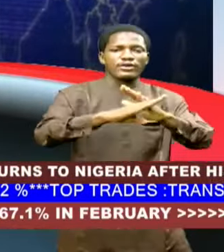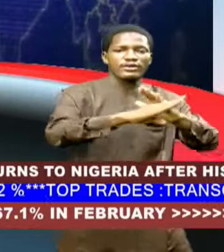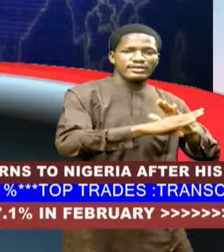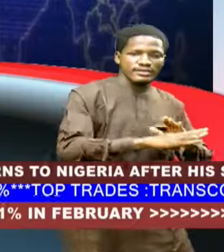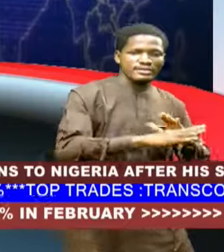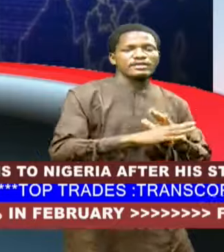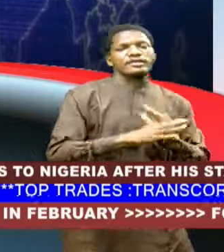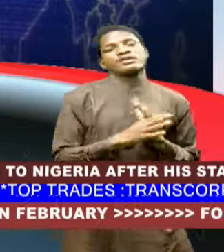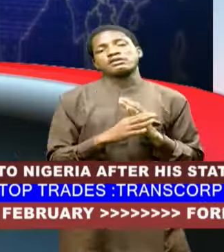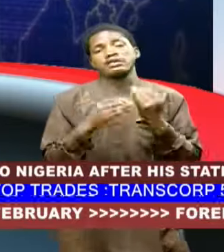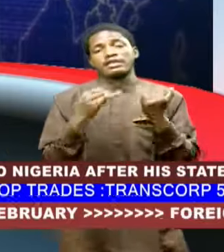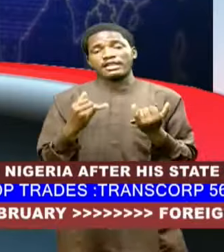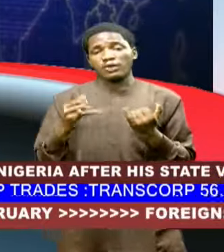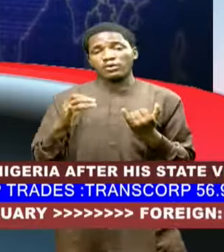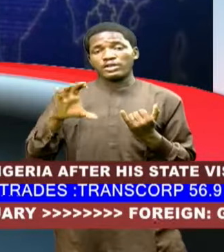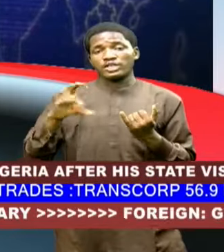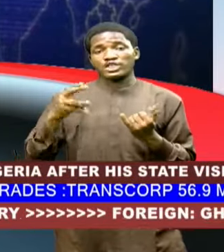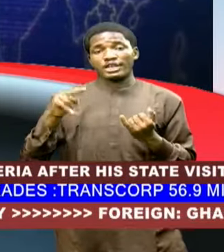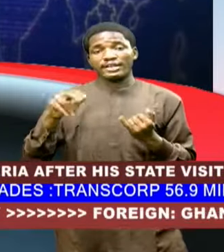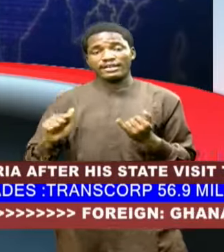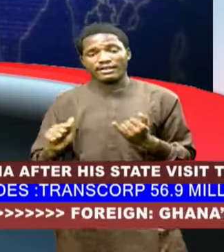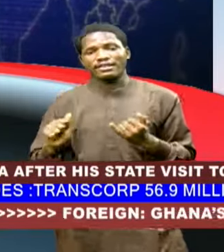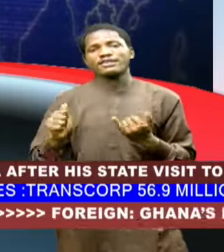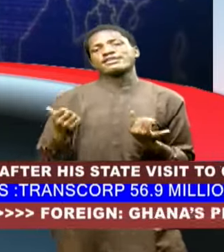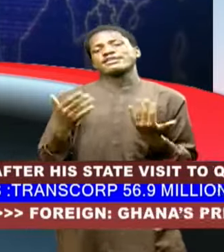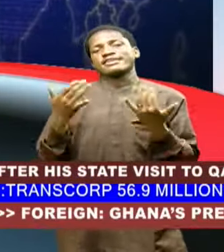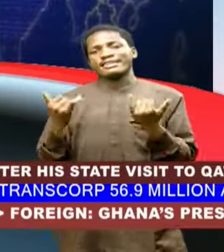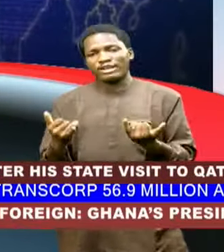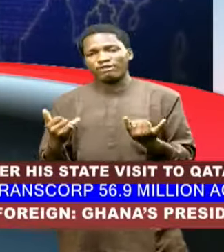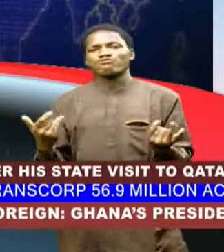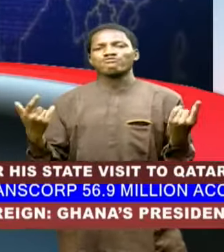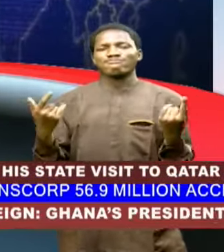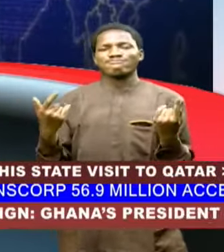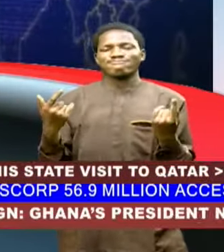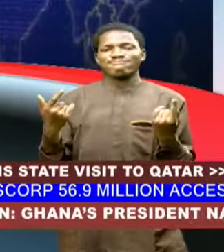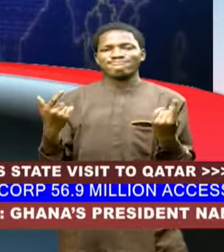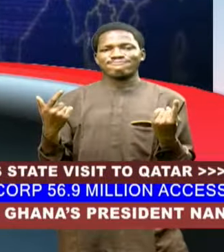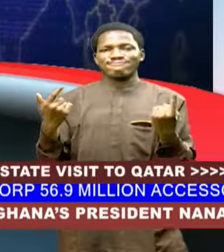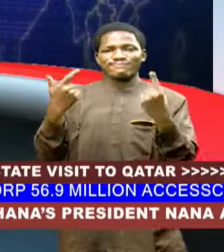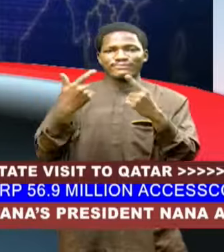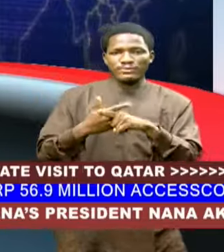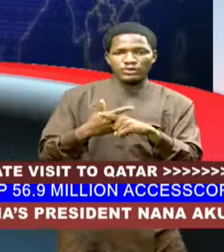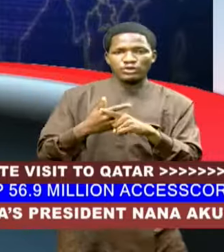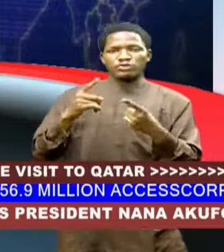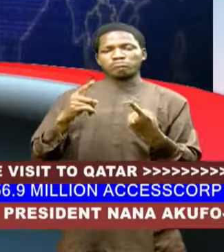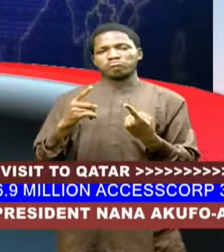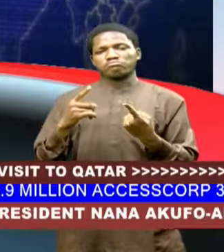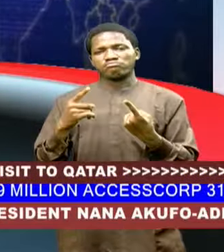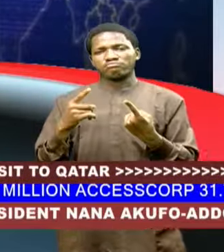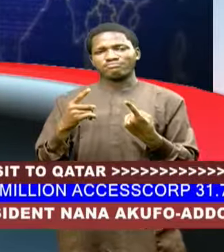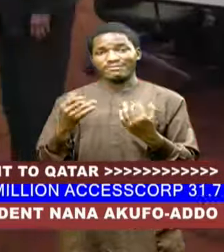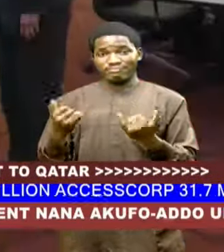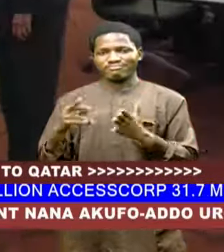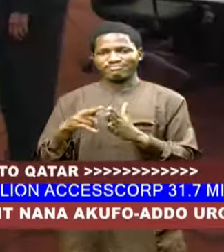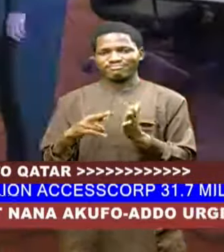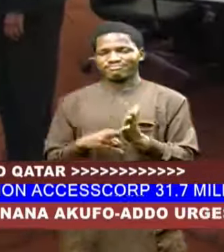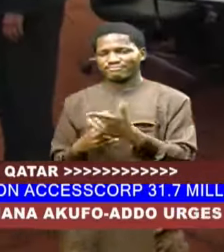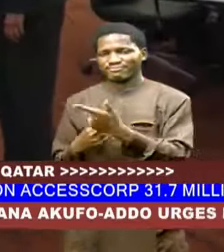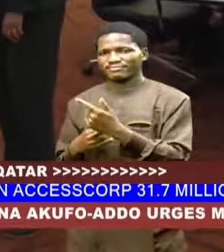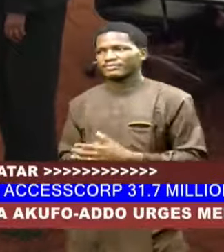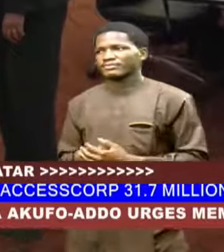China's growing assertiveness and its disputed claims to the South China Sea, the reports.